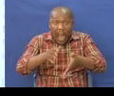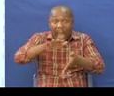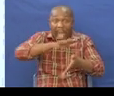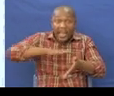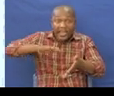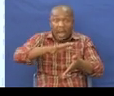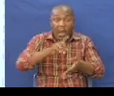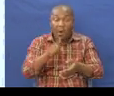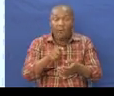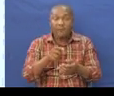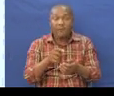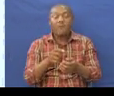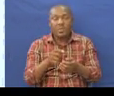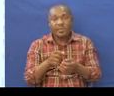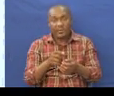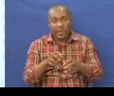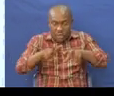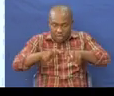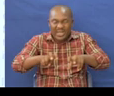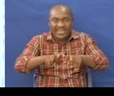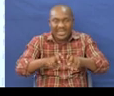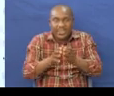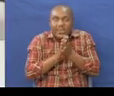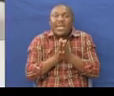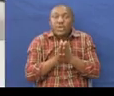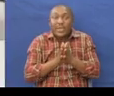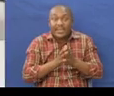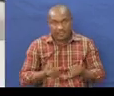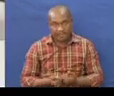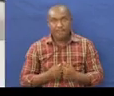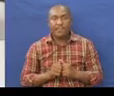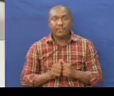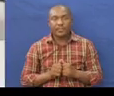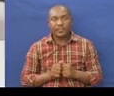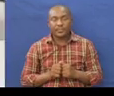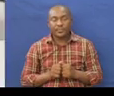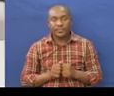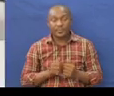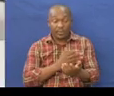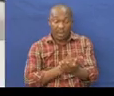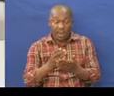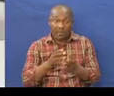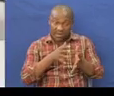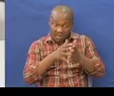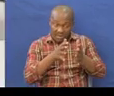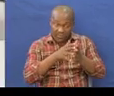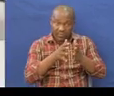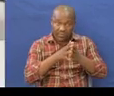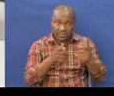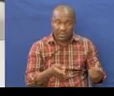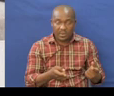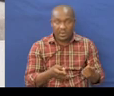So that is what we call defining research problem. Now, when defining research problem, the following aspects should